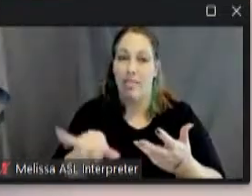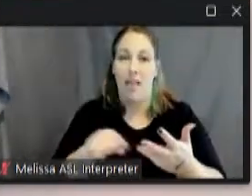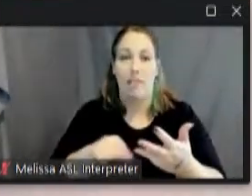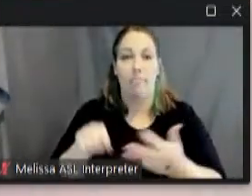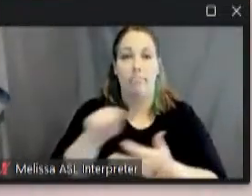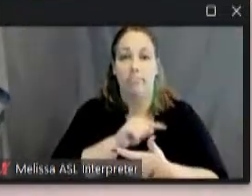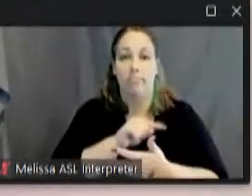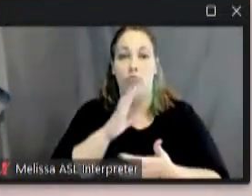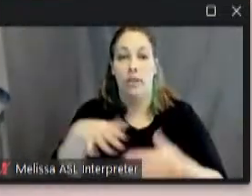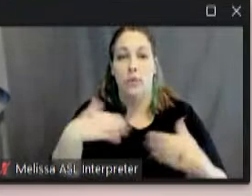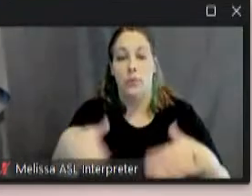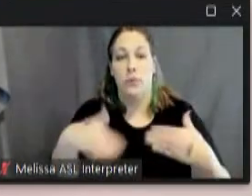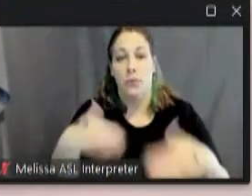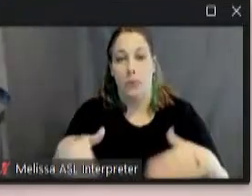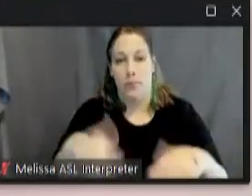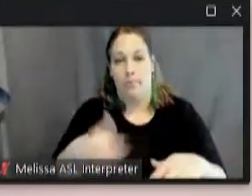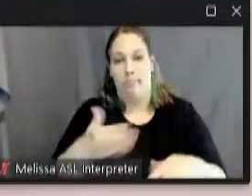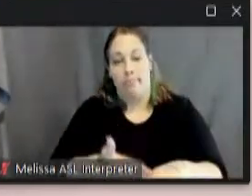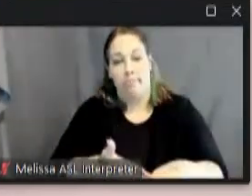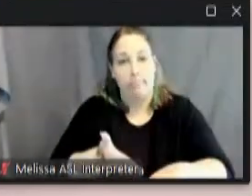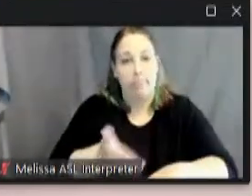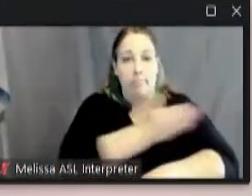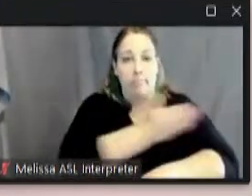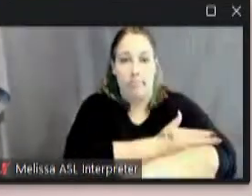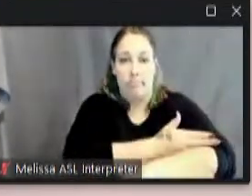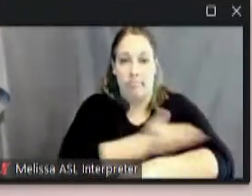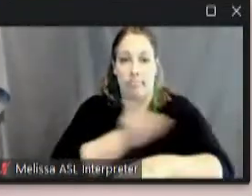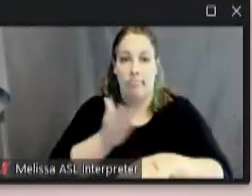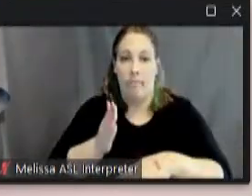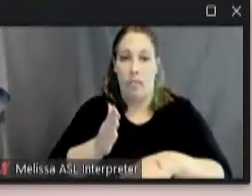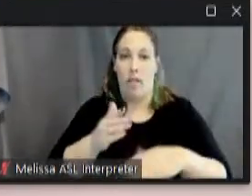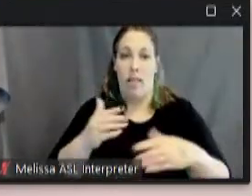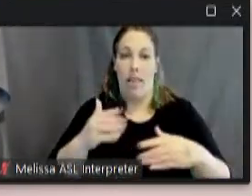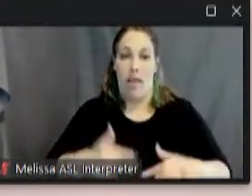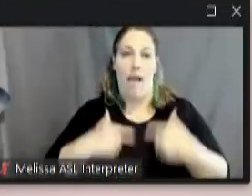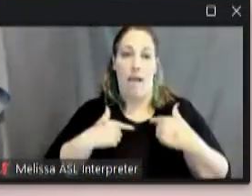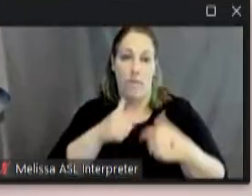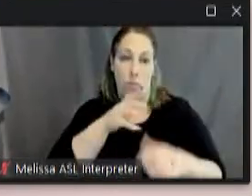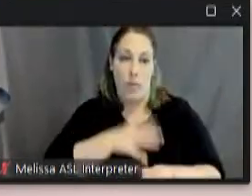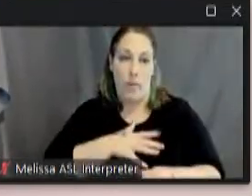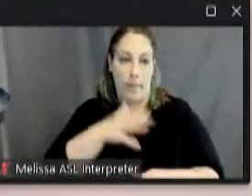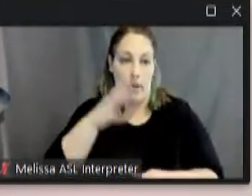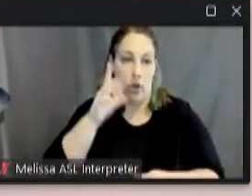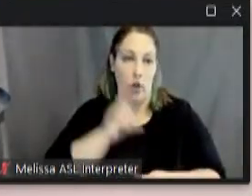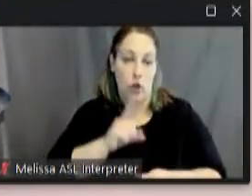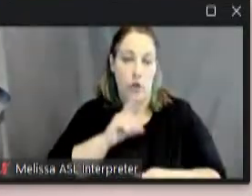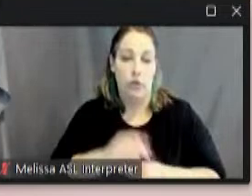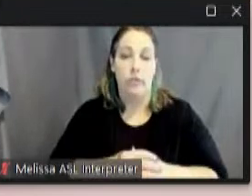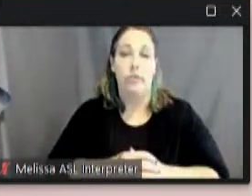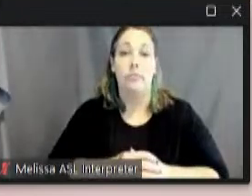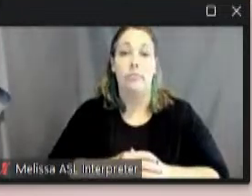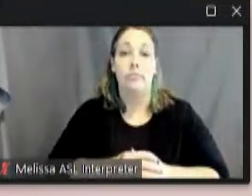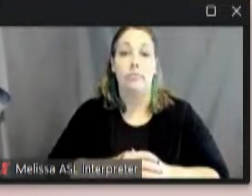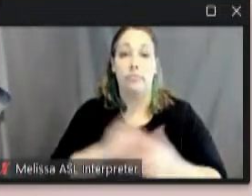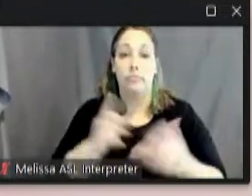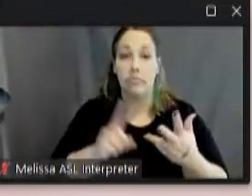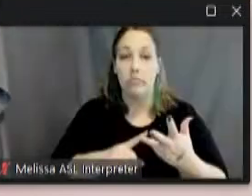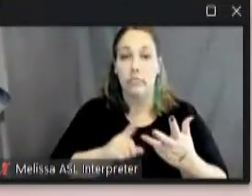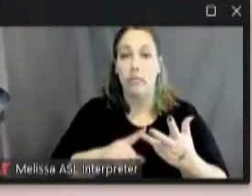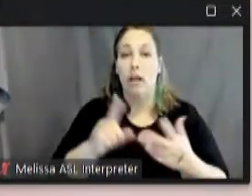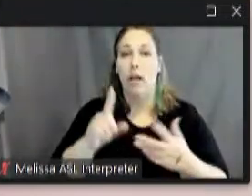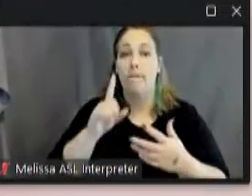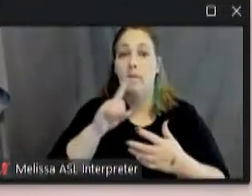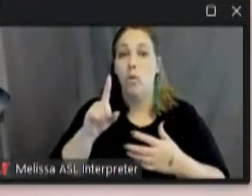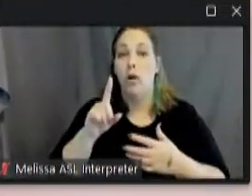girls. Against violence towards women, there is another national plan, 2023